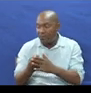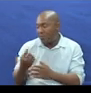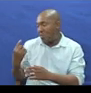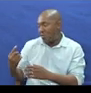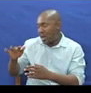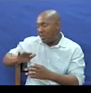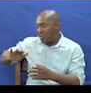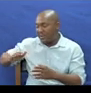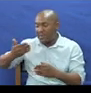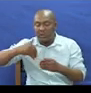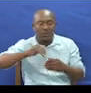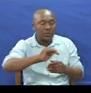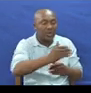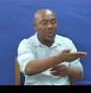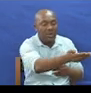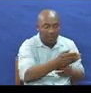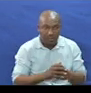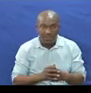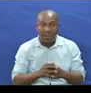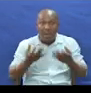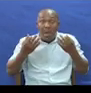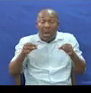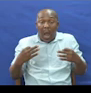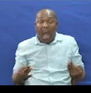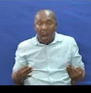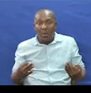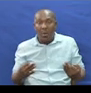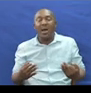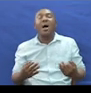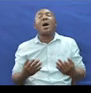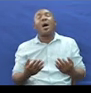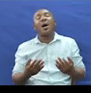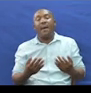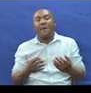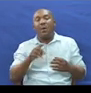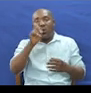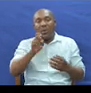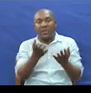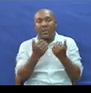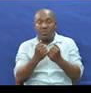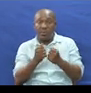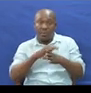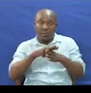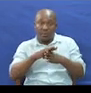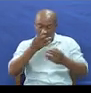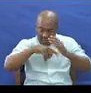how prepositions of movement are used or can be used in sentences.